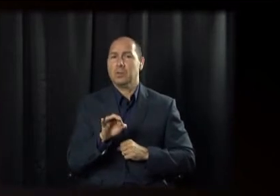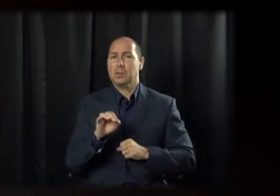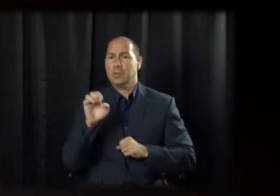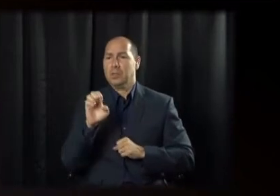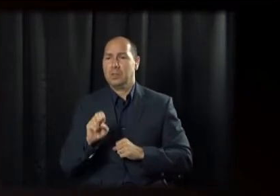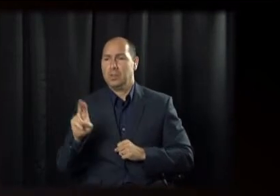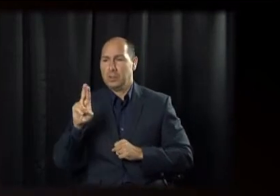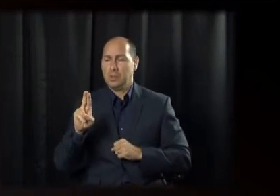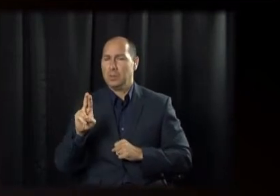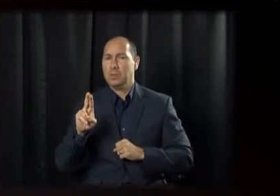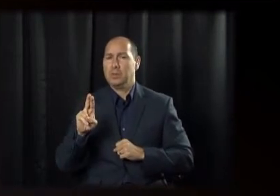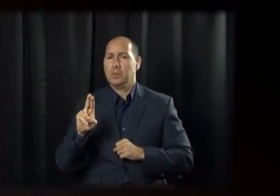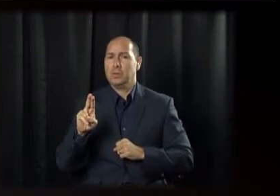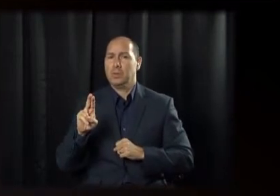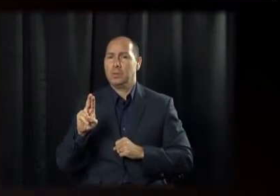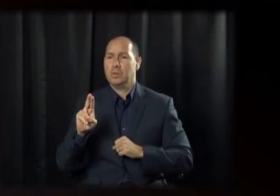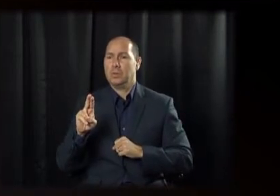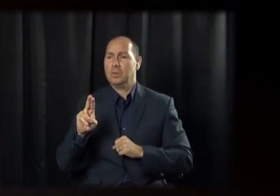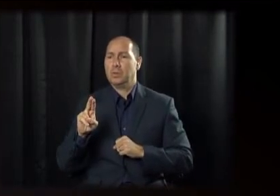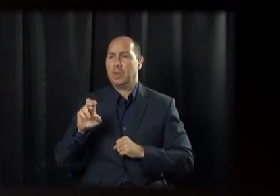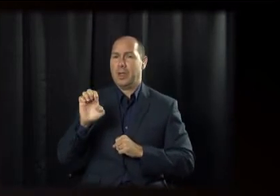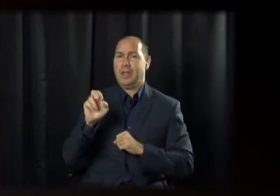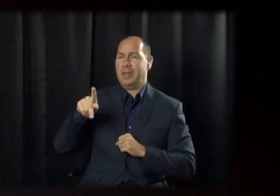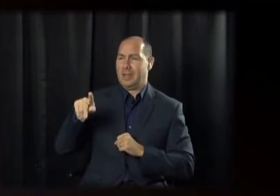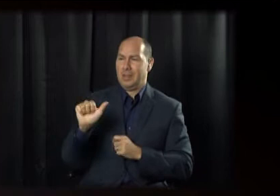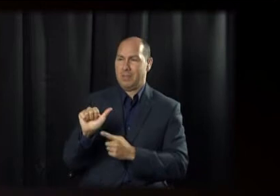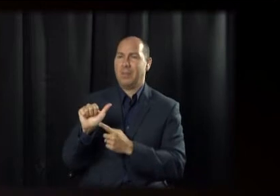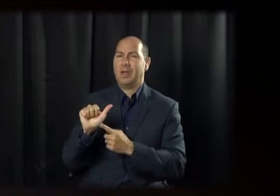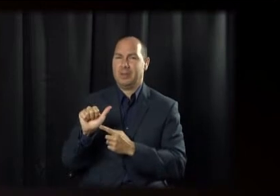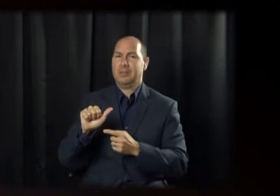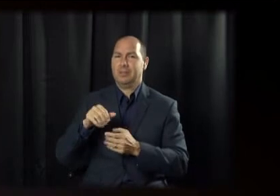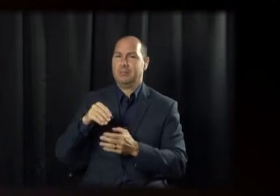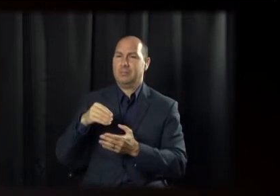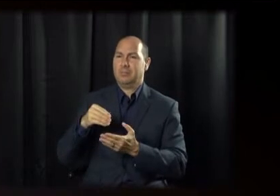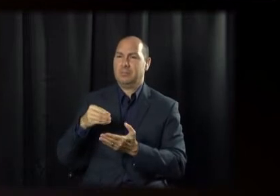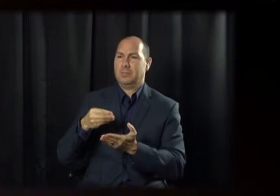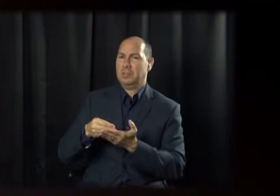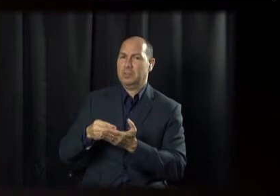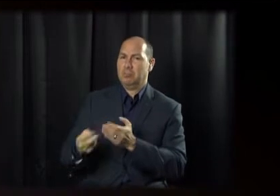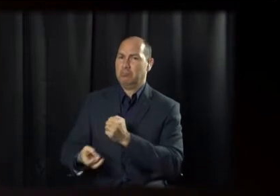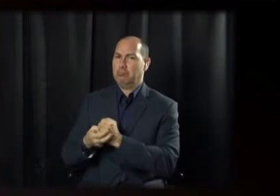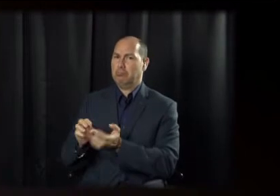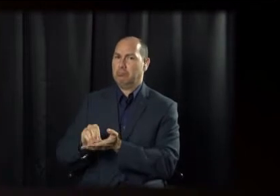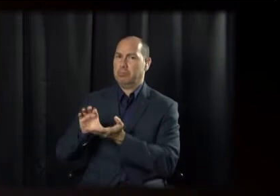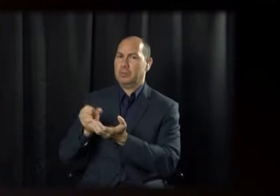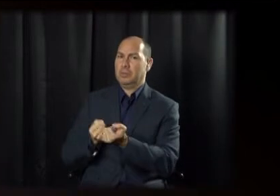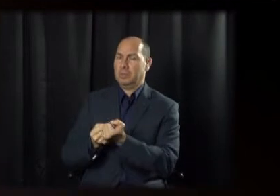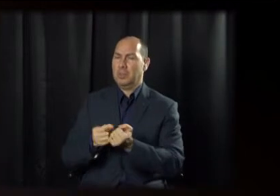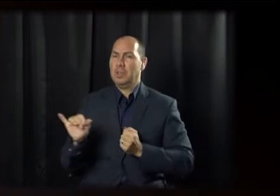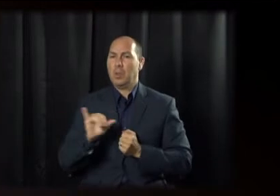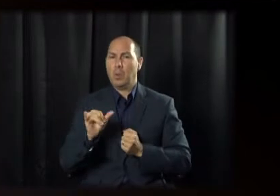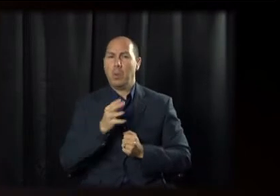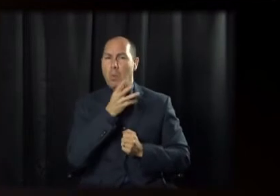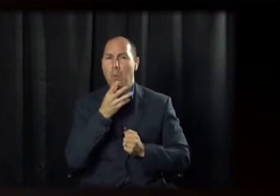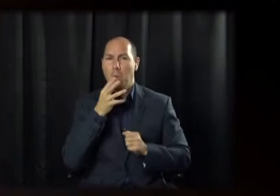Environmental Protection Agency's Clean Water State Revolving Fund and the United States Department of Agriculture's